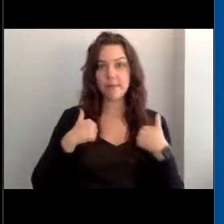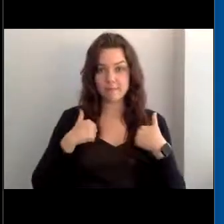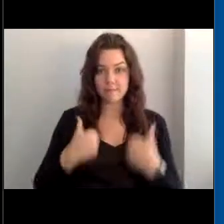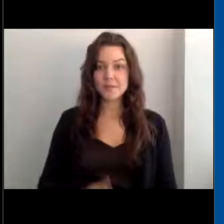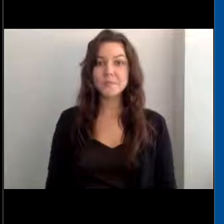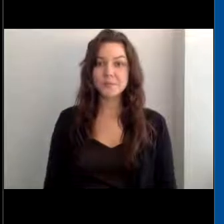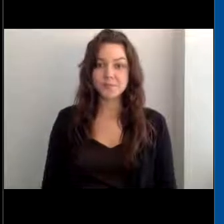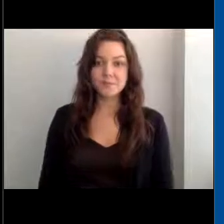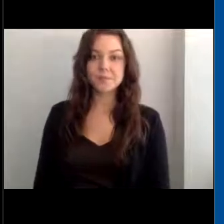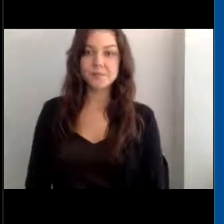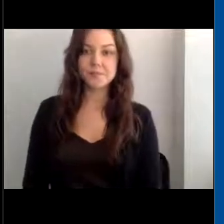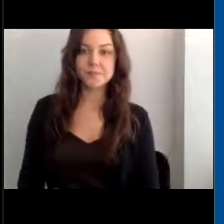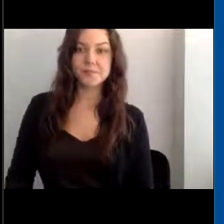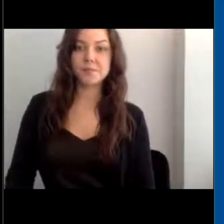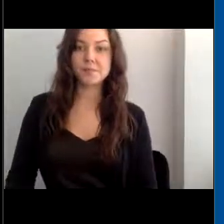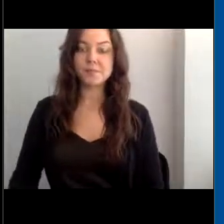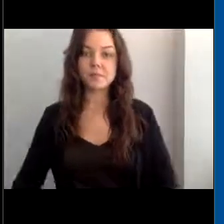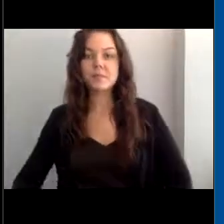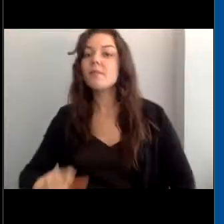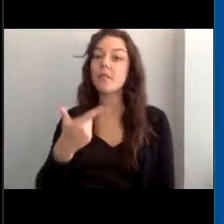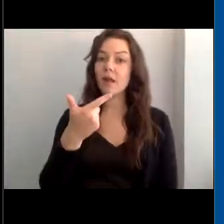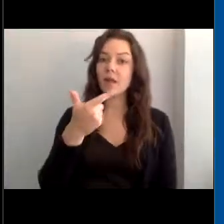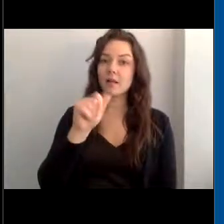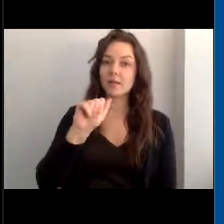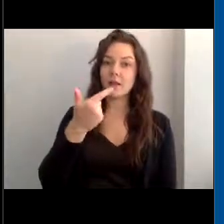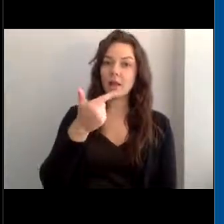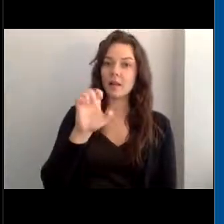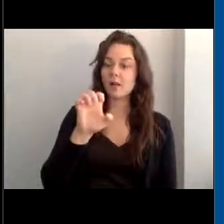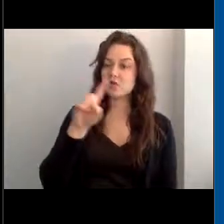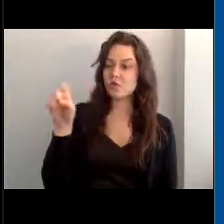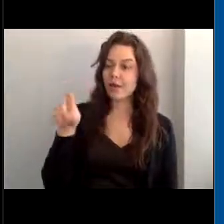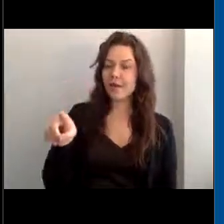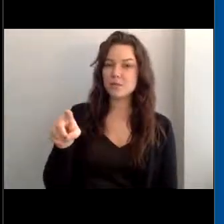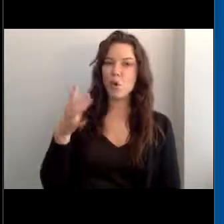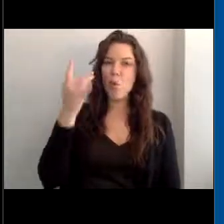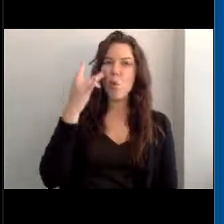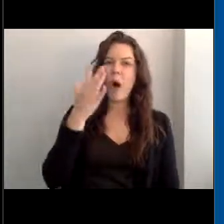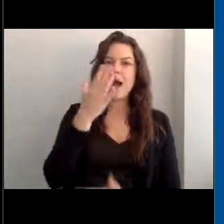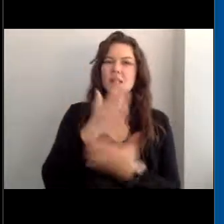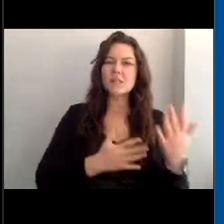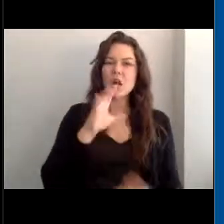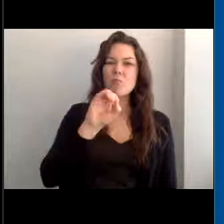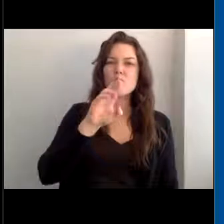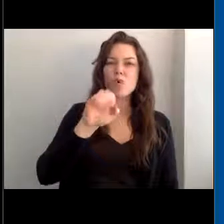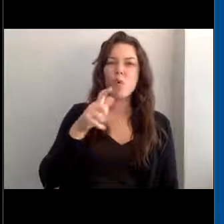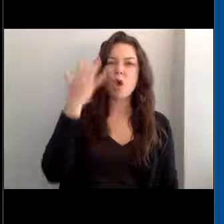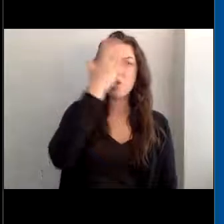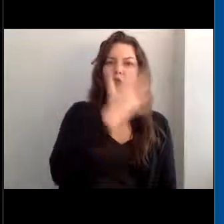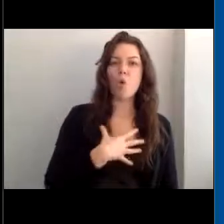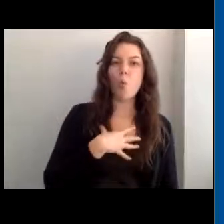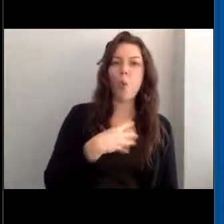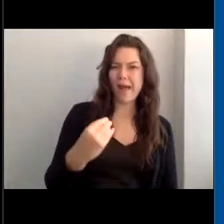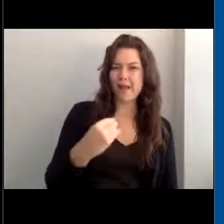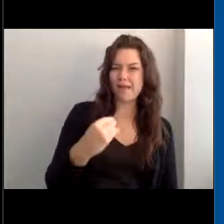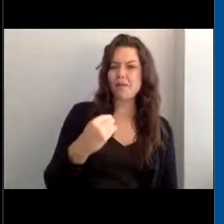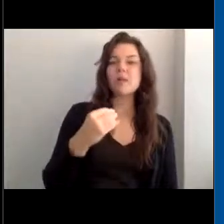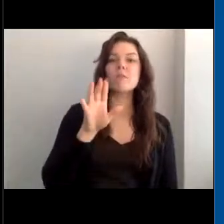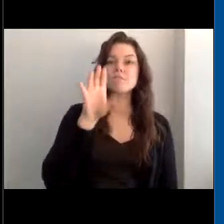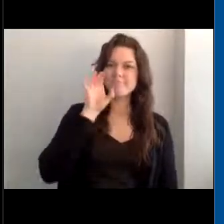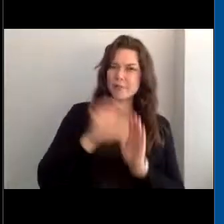Great. Engage asks, can you explain why some corals look white? The pictures you just showed had the vibrant colors,